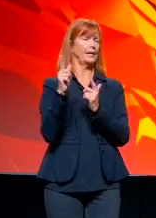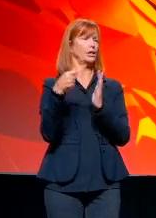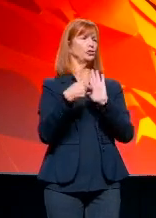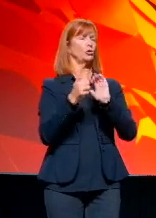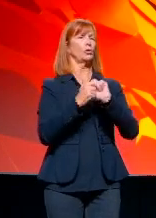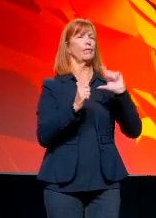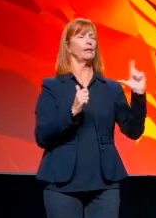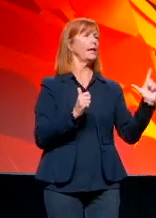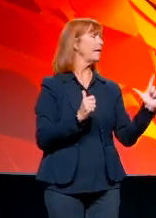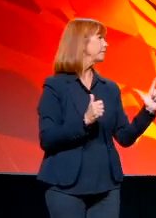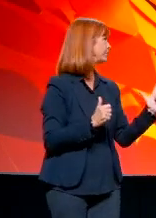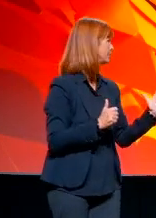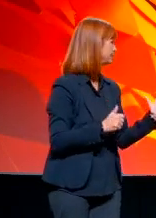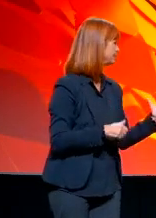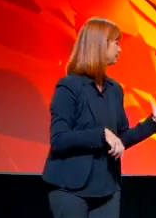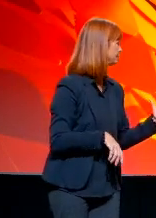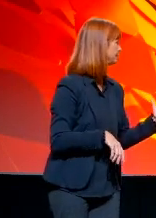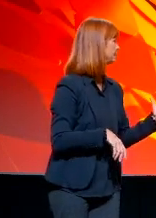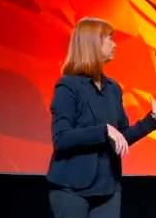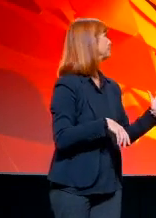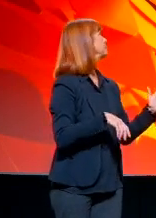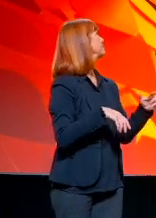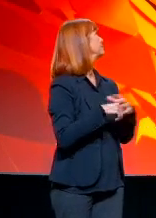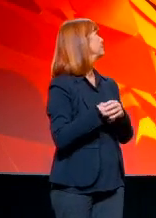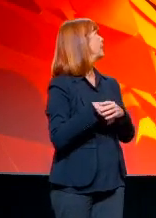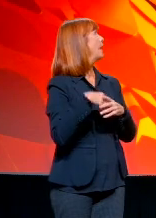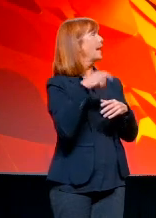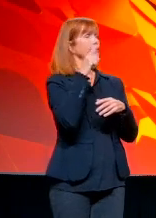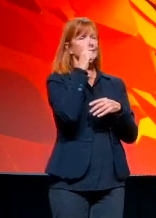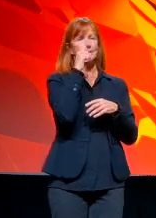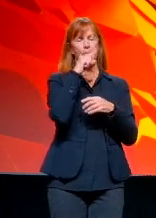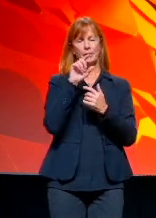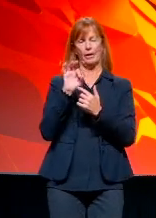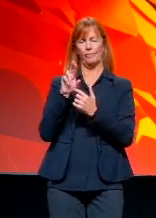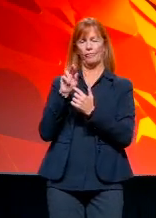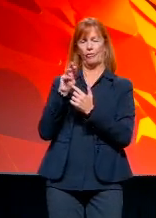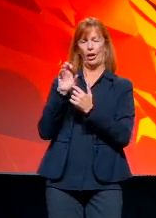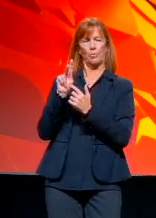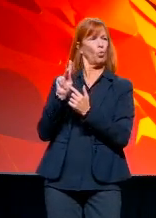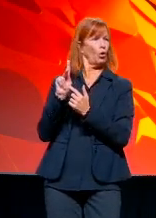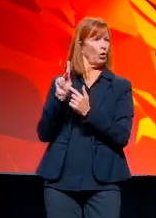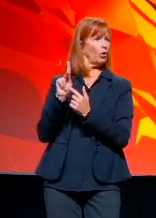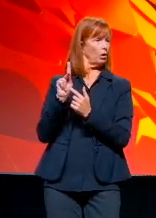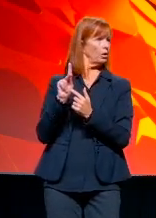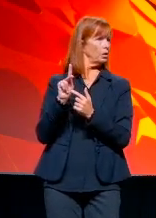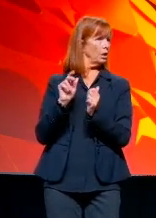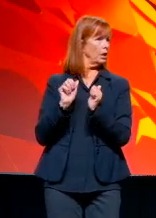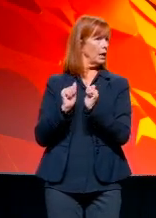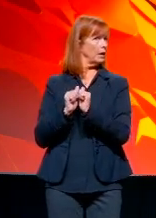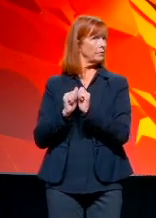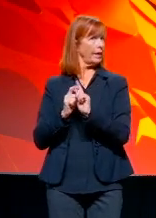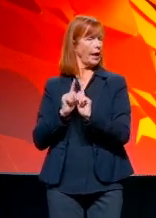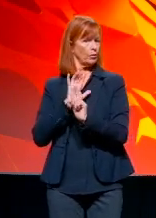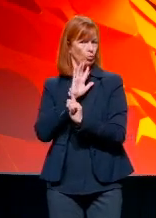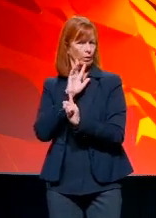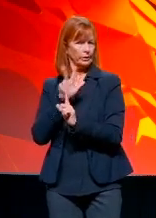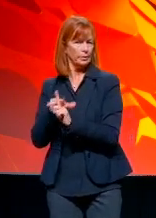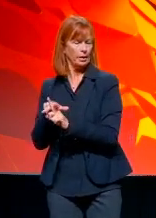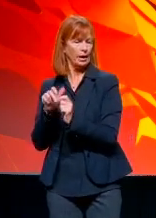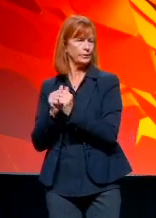the simulation framework for us to train and evaluate our model, and all the way to robotic deployment with the edge GPUs, like so